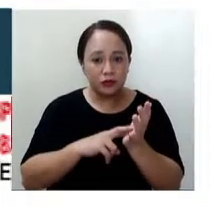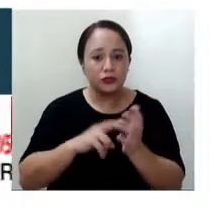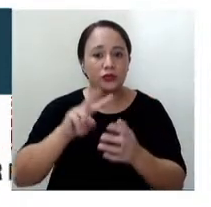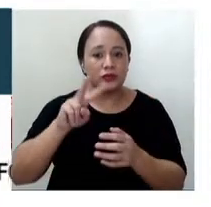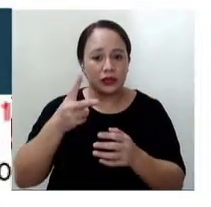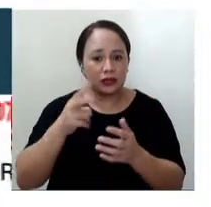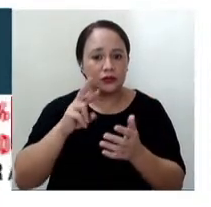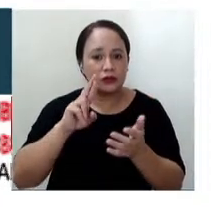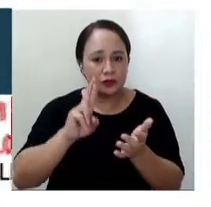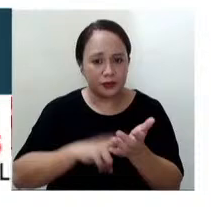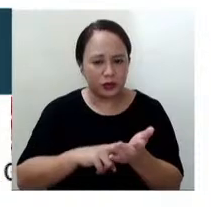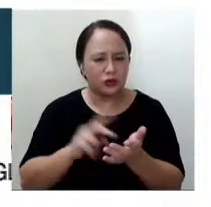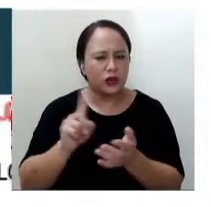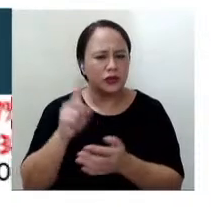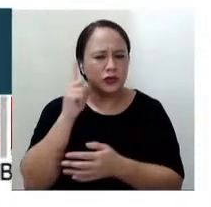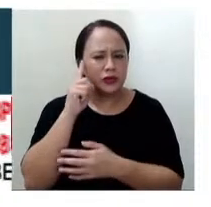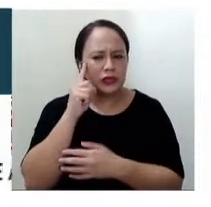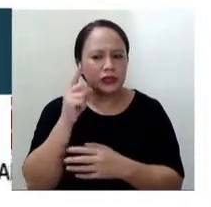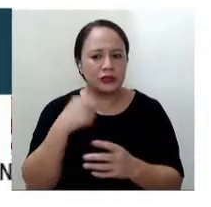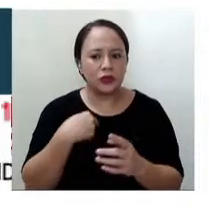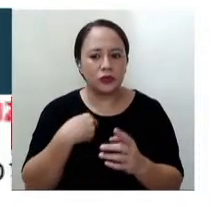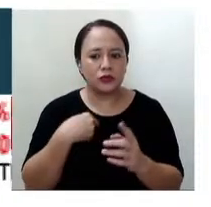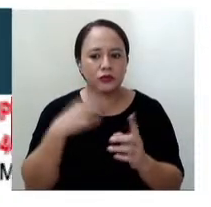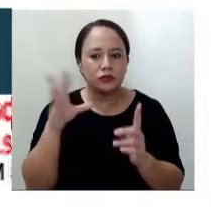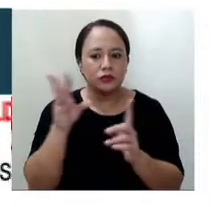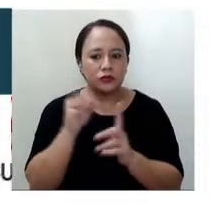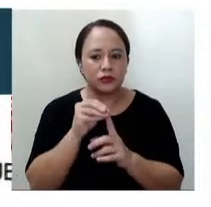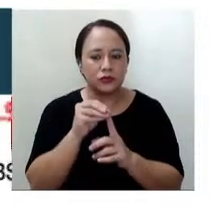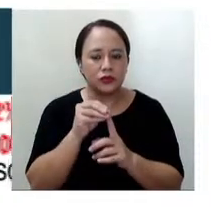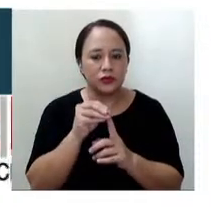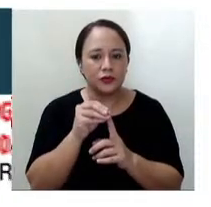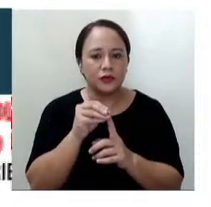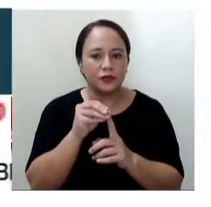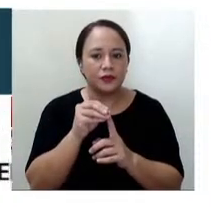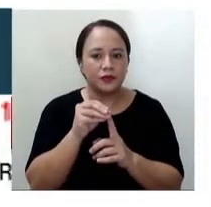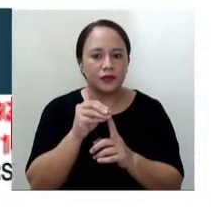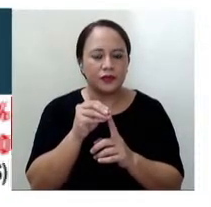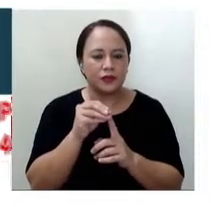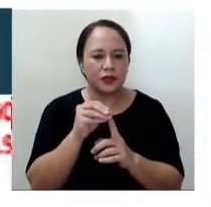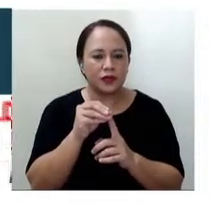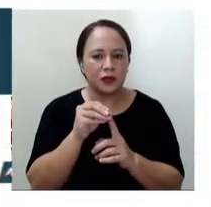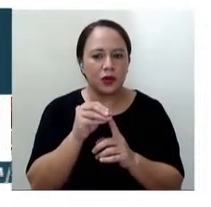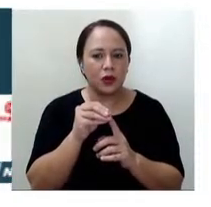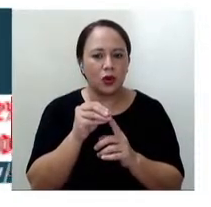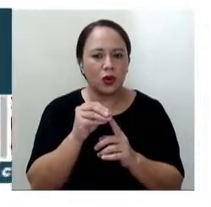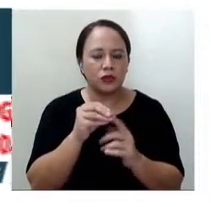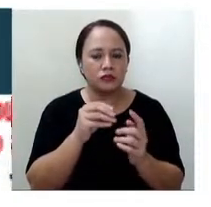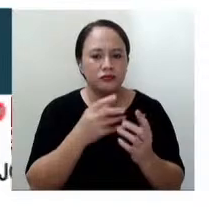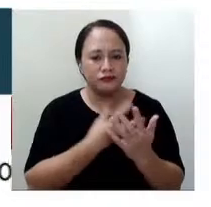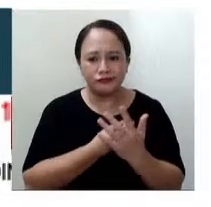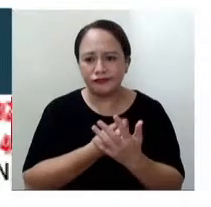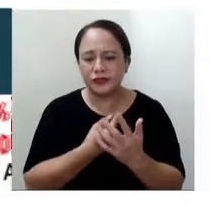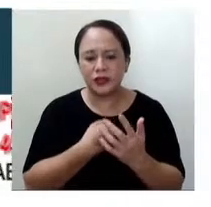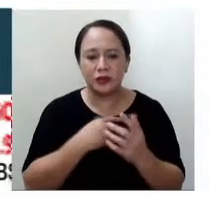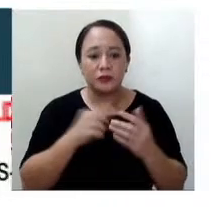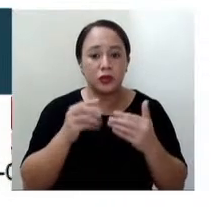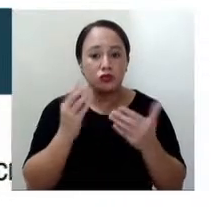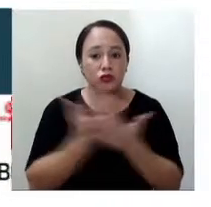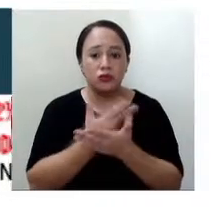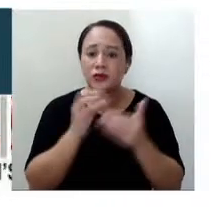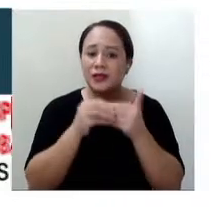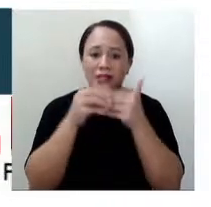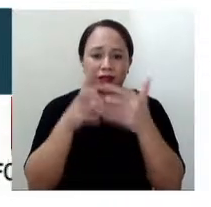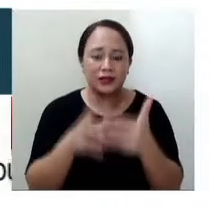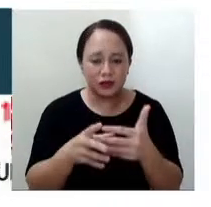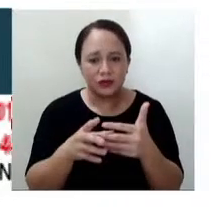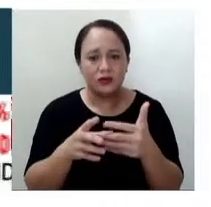do you think, Suzanne? Has the culture of impunity become so entrenched that a new leadership come 2022 won't be able to